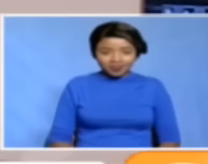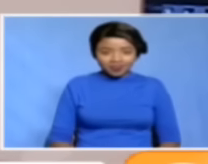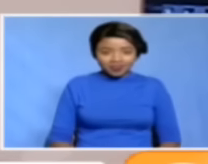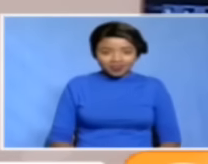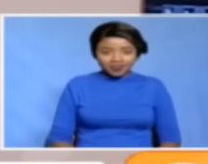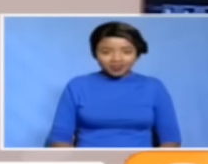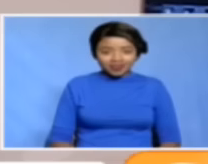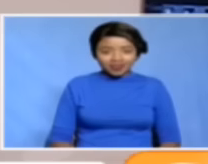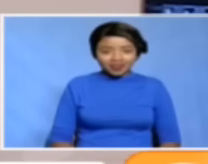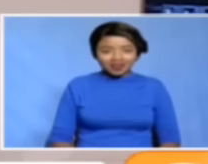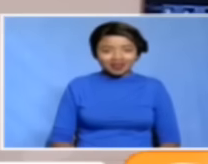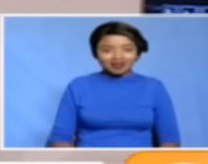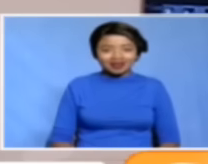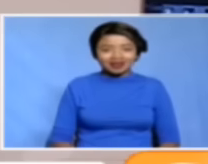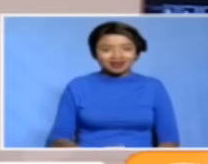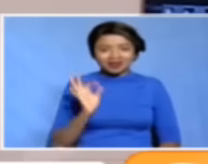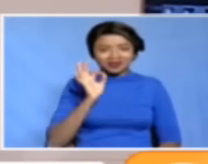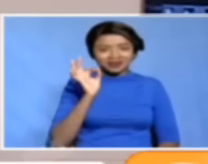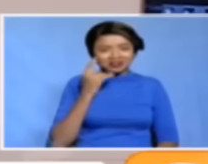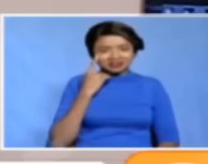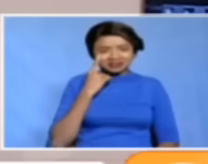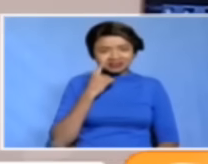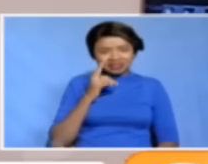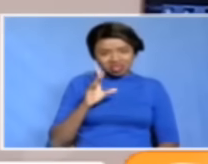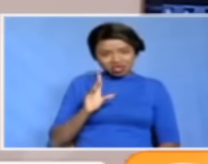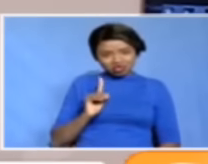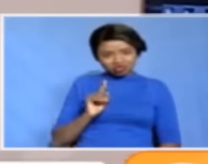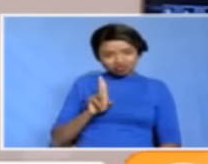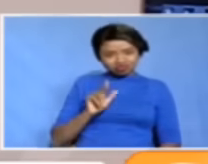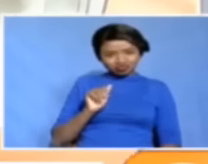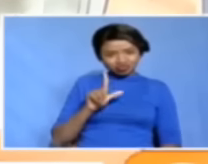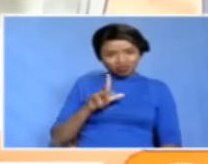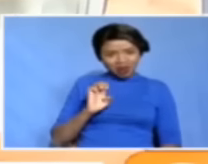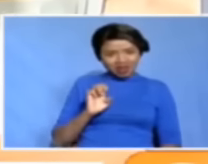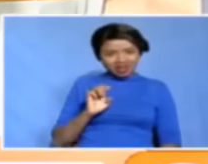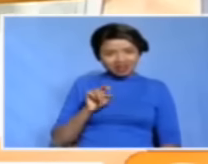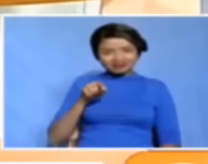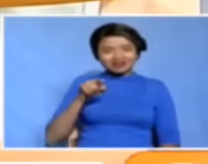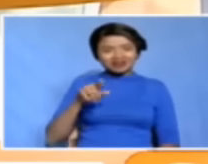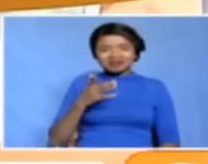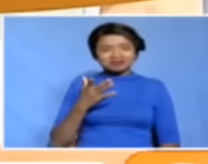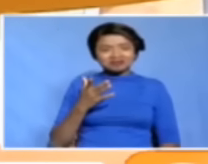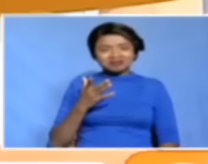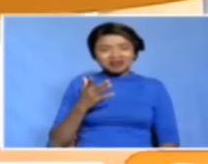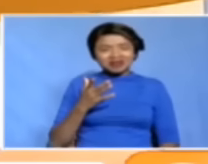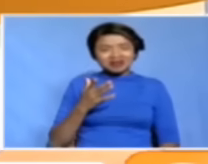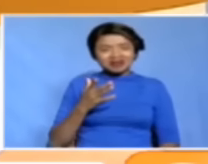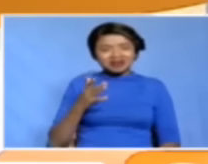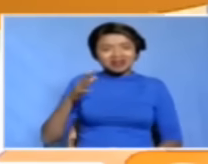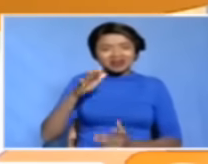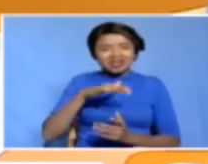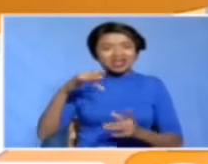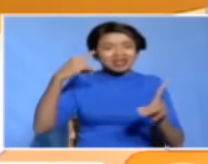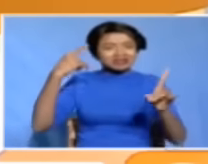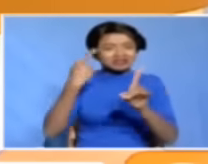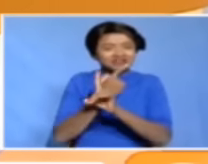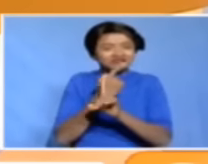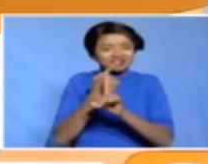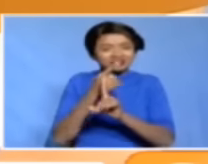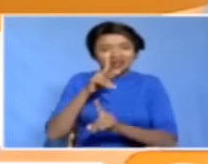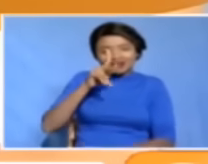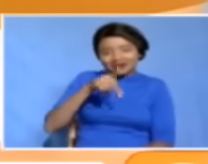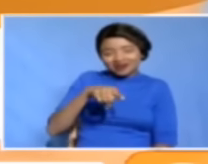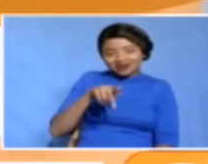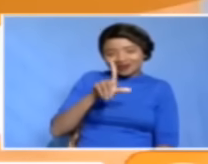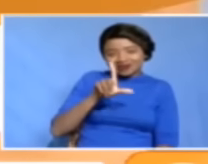Duale is in planet Pluto politically. Jubilee died on 9th March. It's not Mwadhiki Joshua only